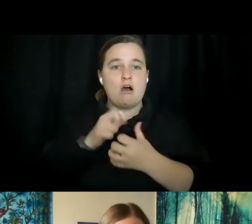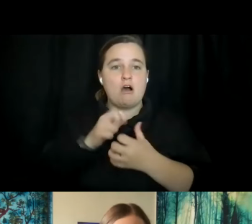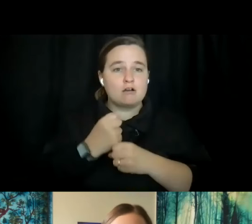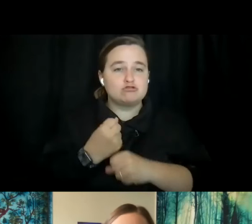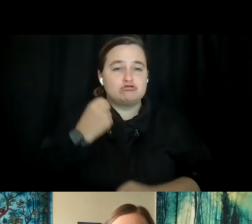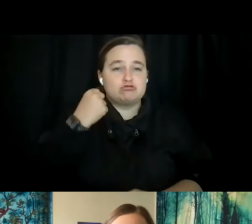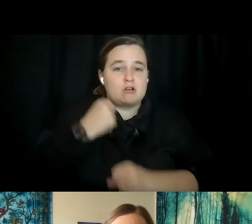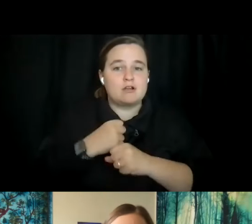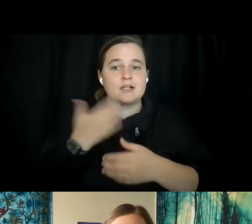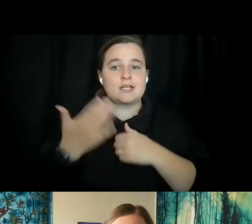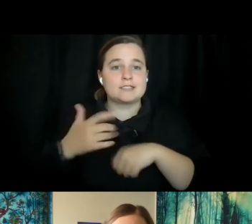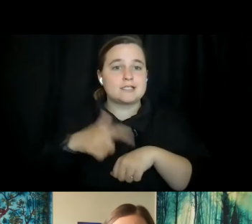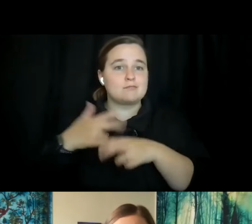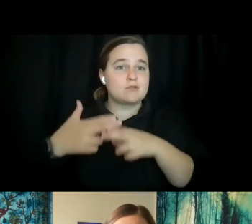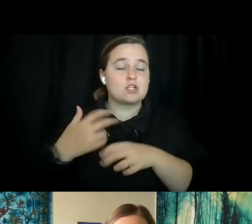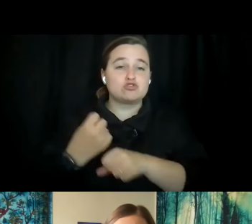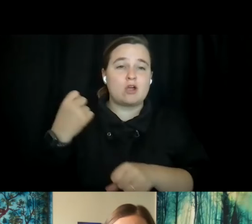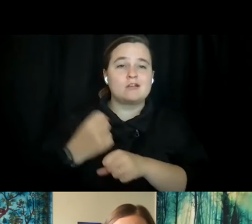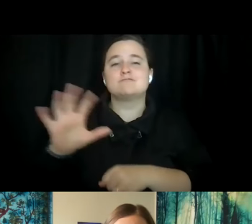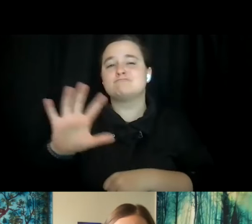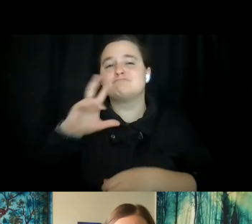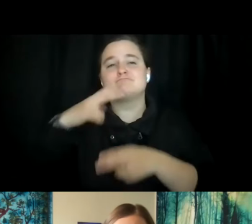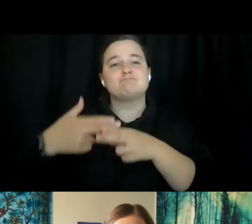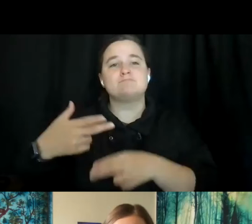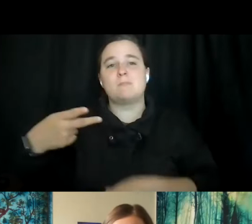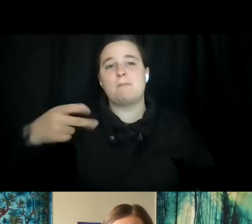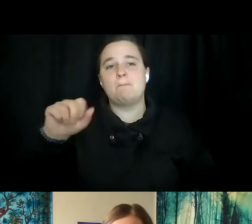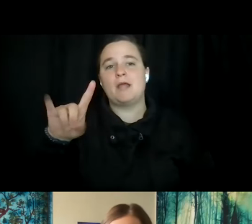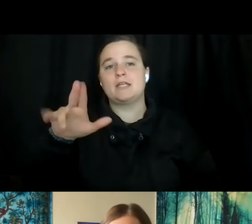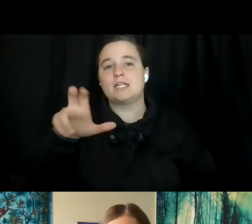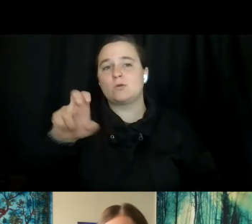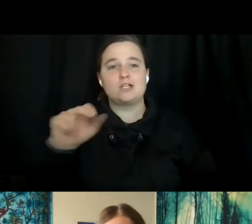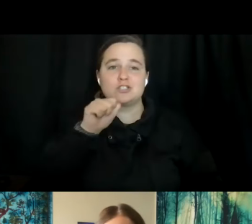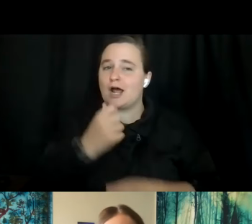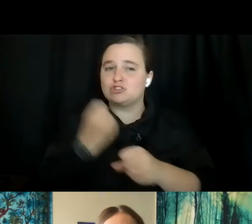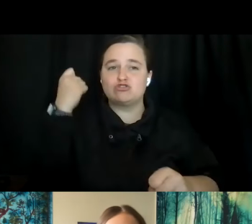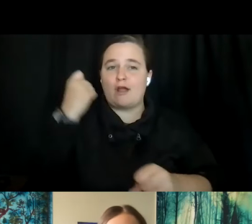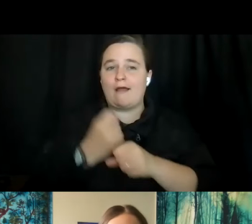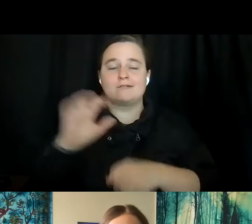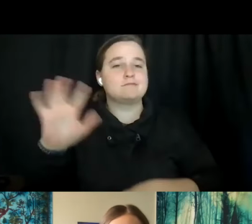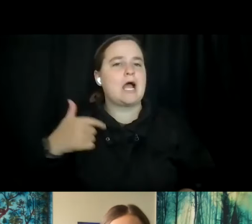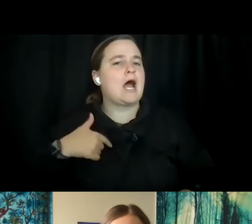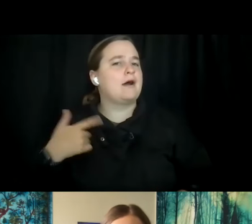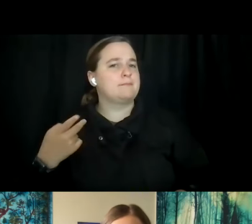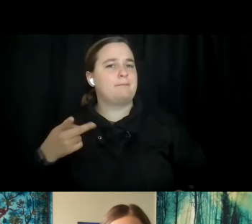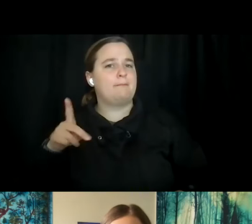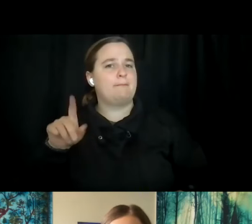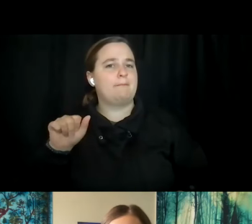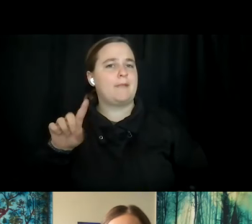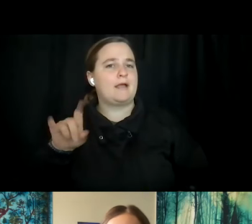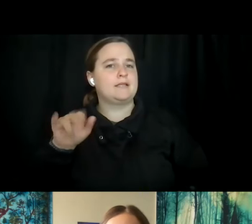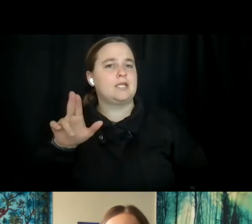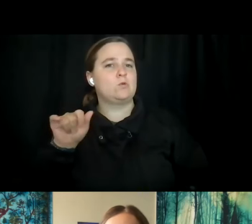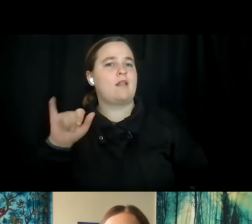time somebody calls it stretching, you tell them it's really pandiculation, not stretching. It's like, no, I'm pandiculating, I'm not stretching. So what